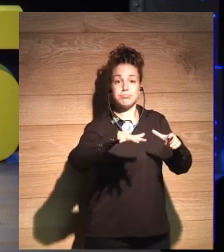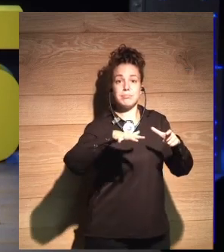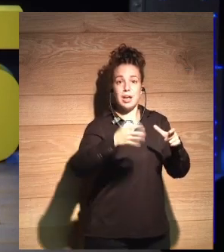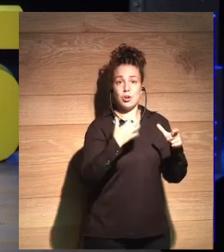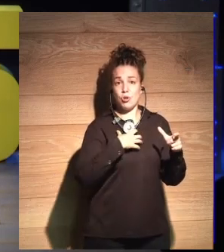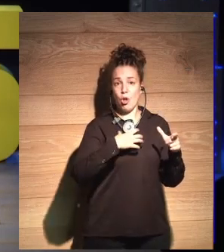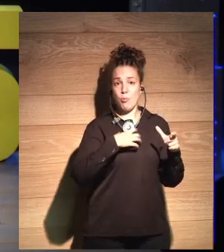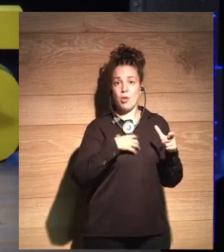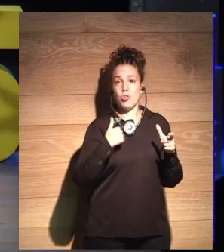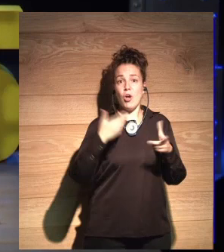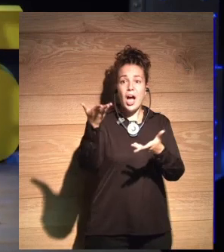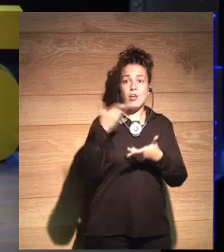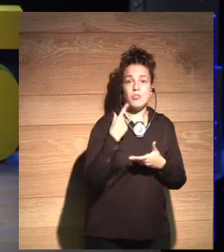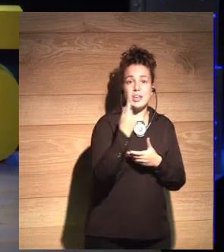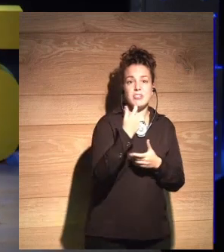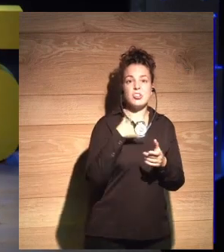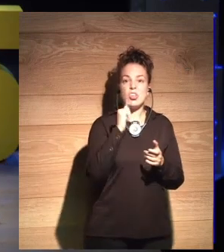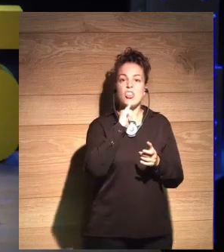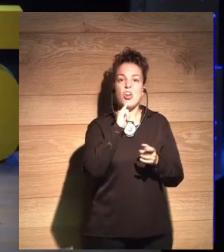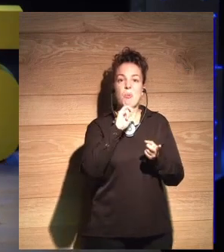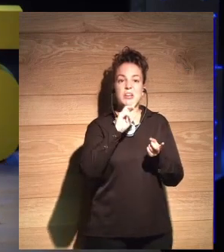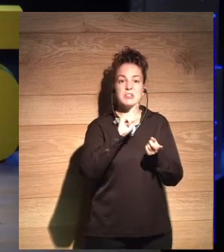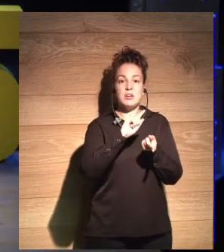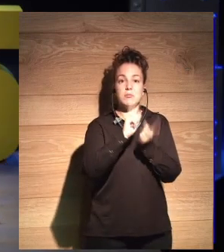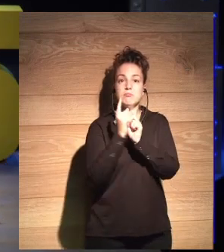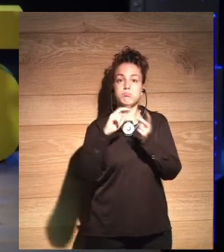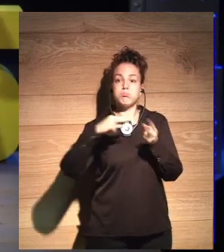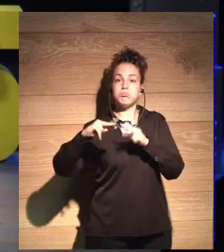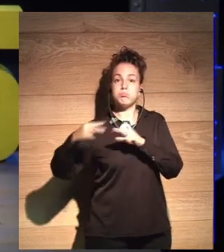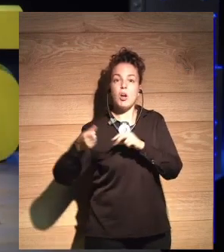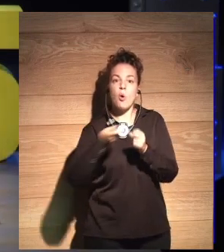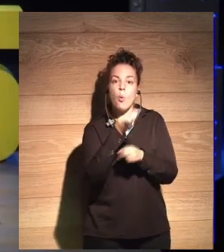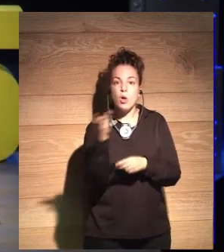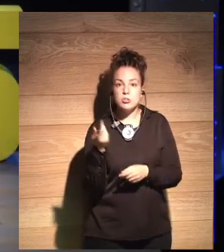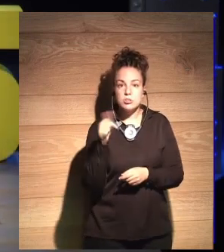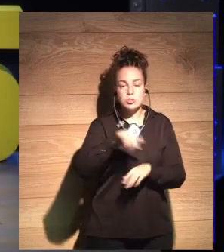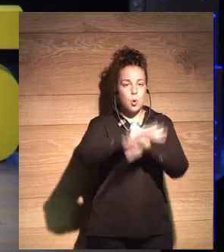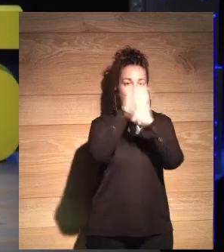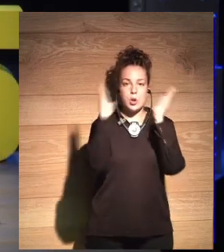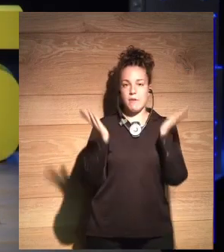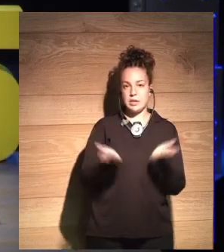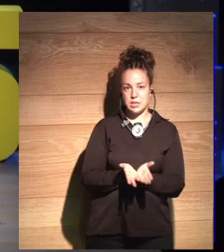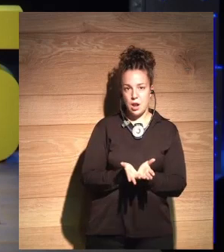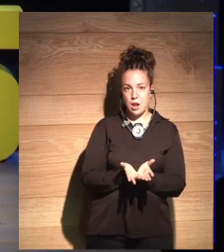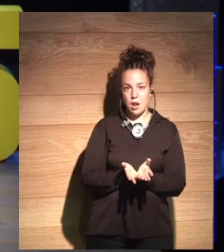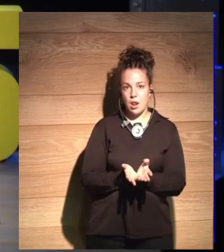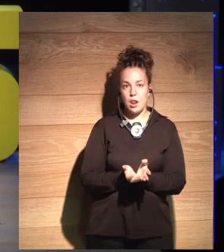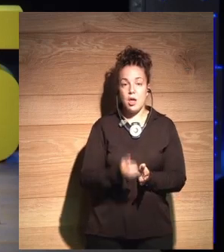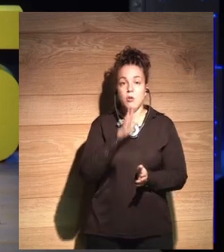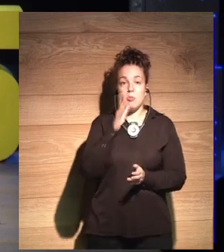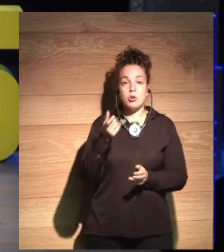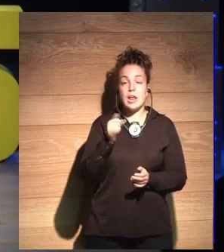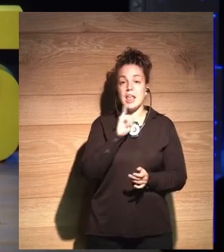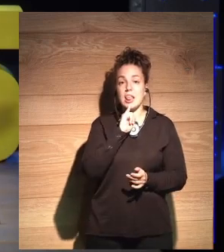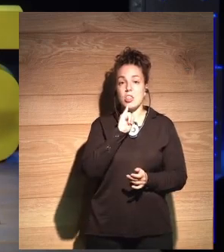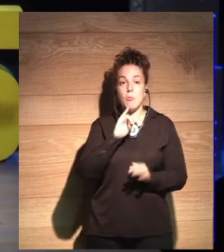into how many languages? This is a universal. Why don't we have a very simple language for our appliances? Oh, wait, we do.